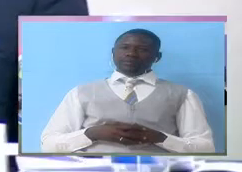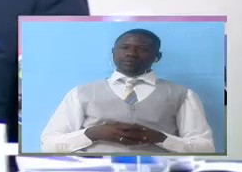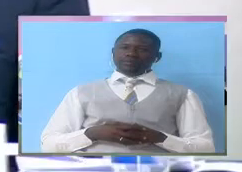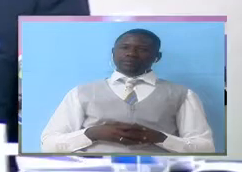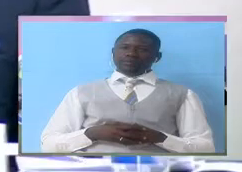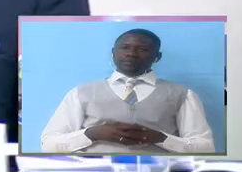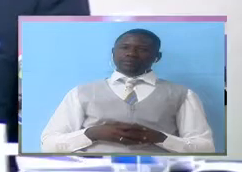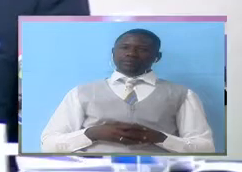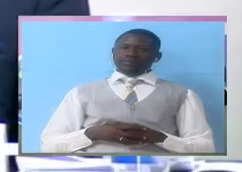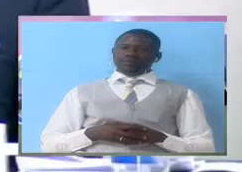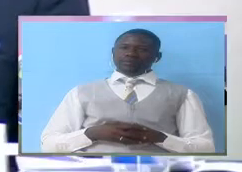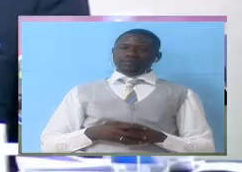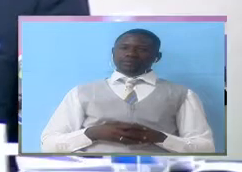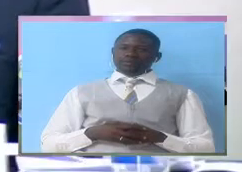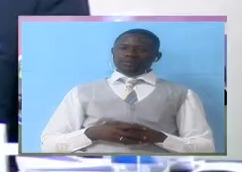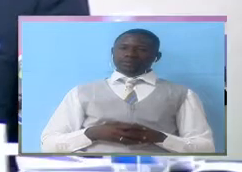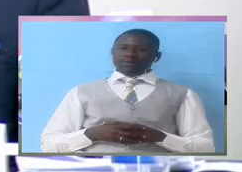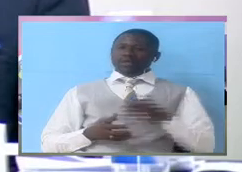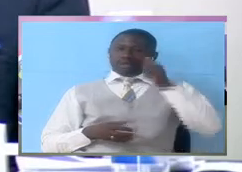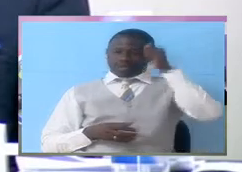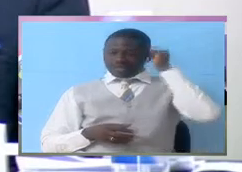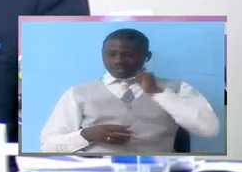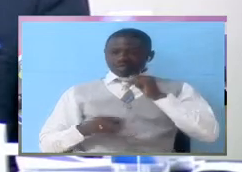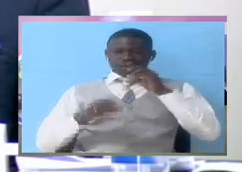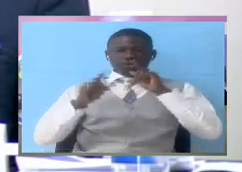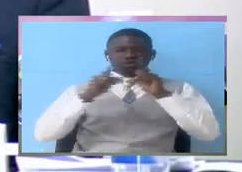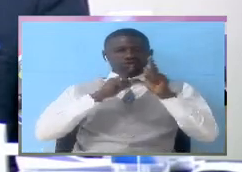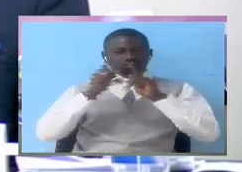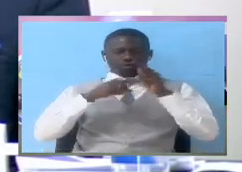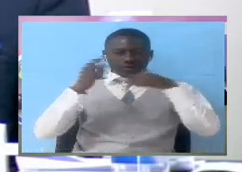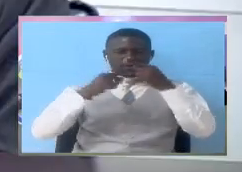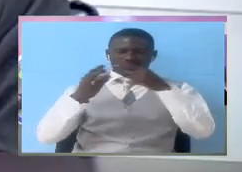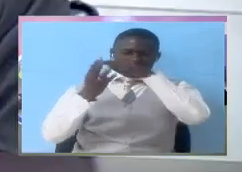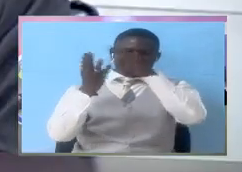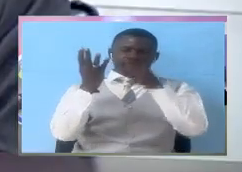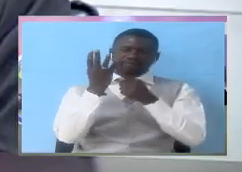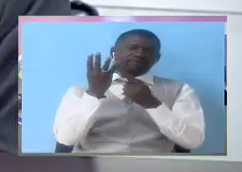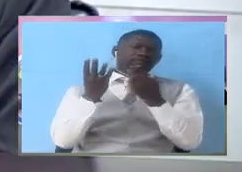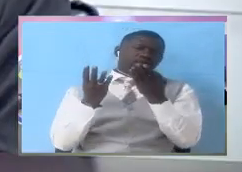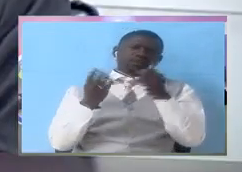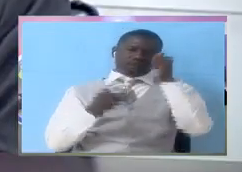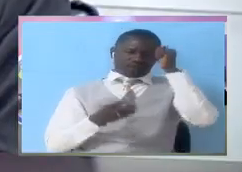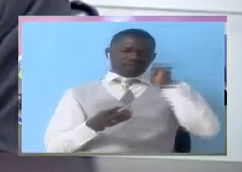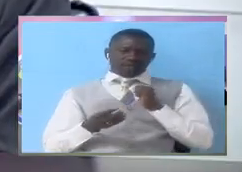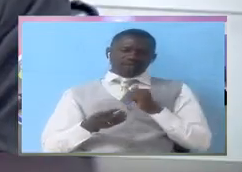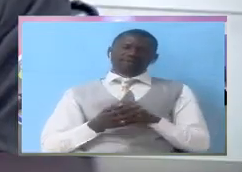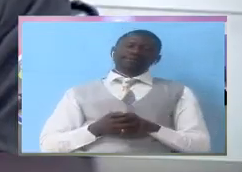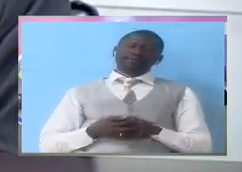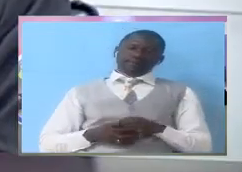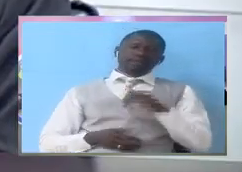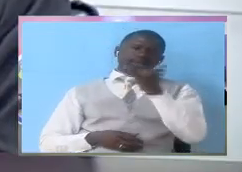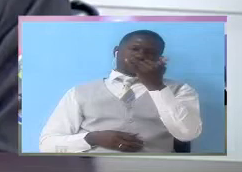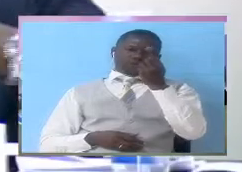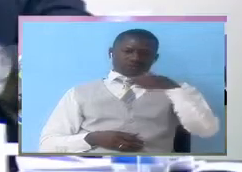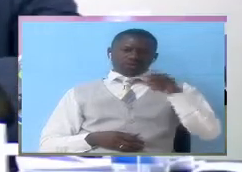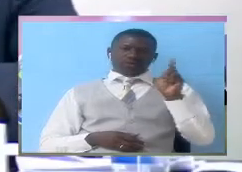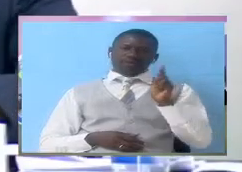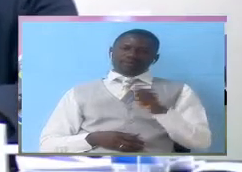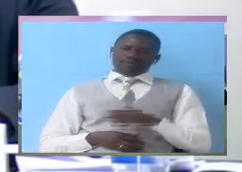That is what we discussed yesterday. Yoy lañ waxtane Demba. Correct. Wow.